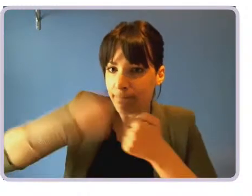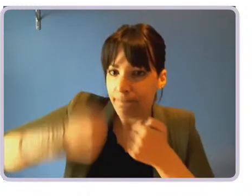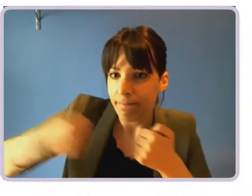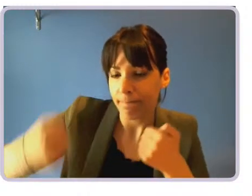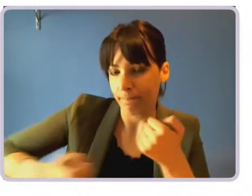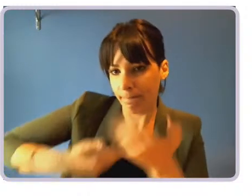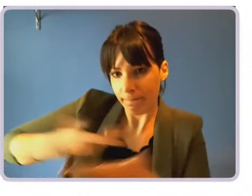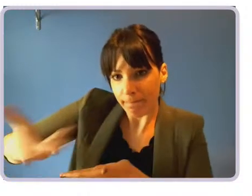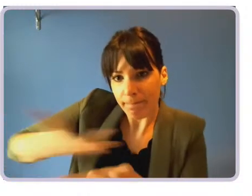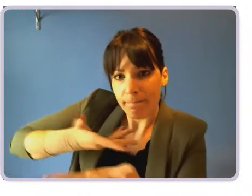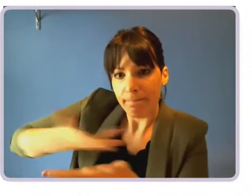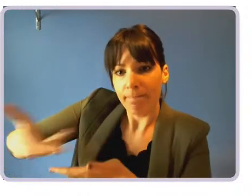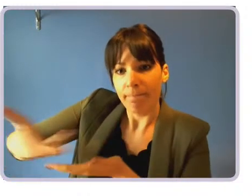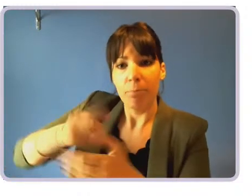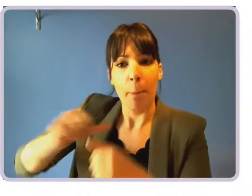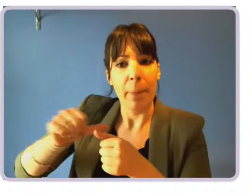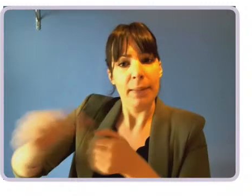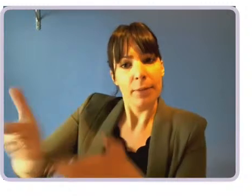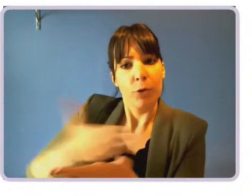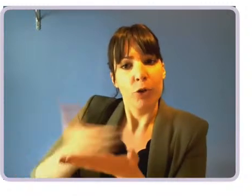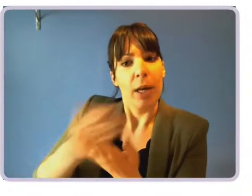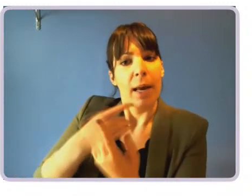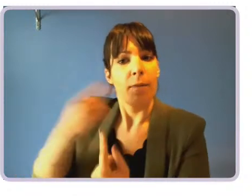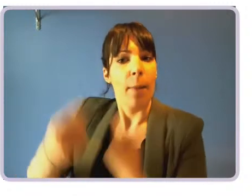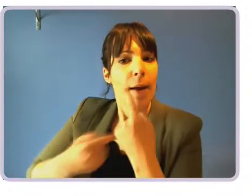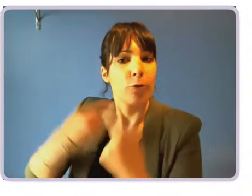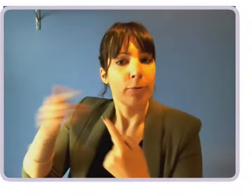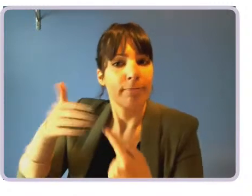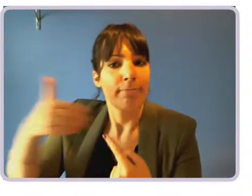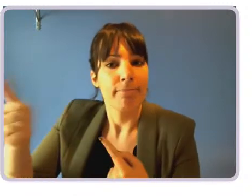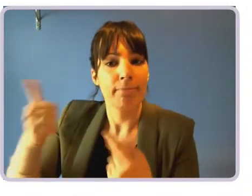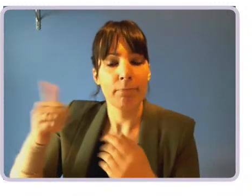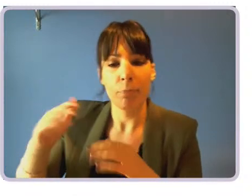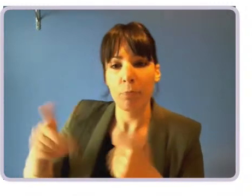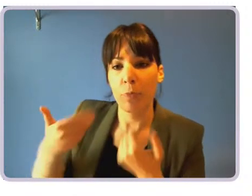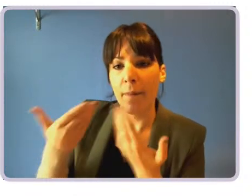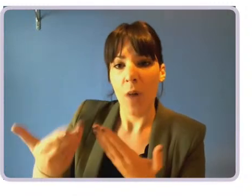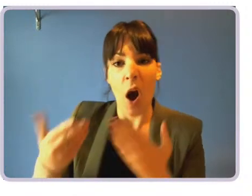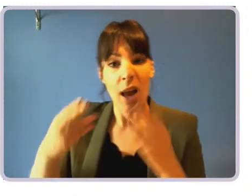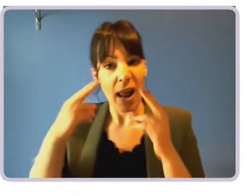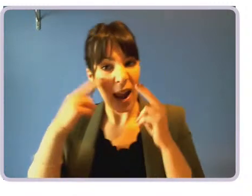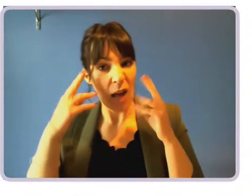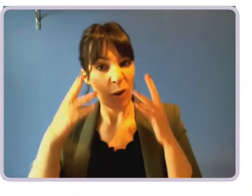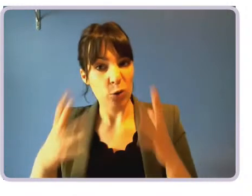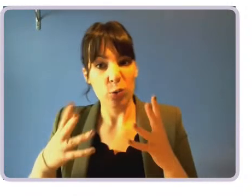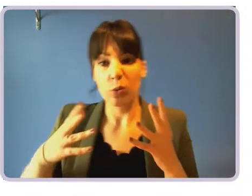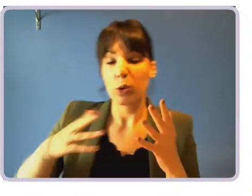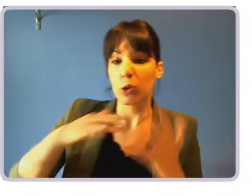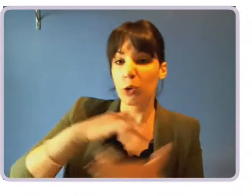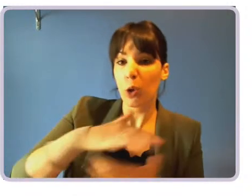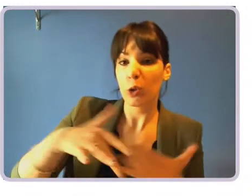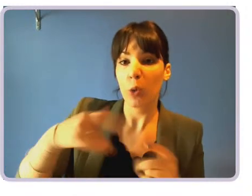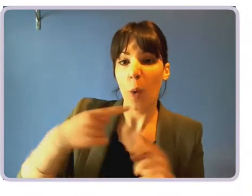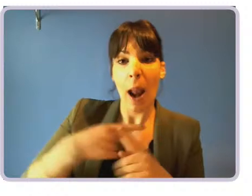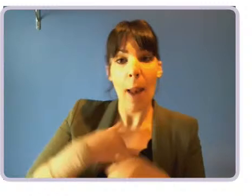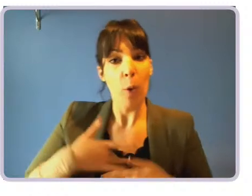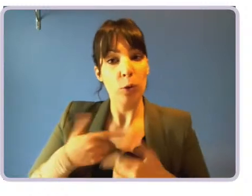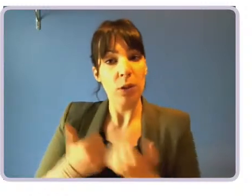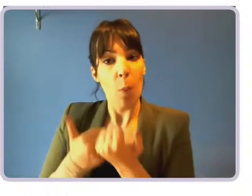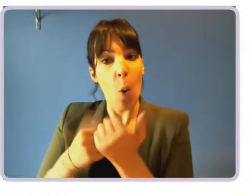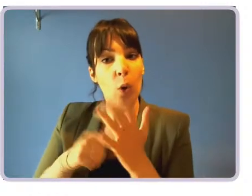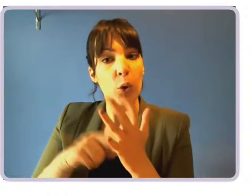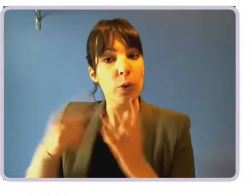more effective ways and provide that natural social and emotional support to each other. We also wanted people